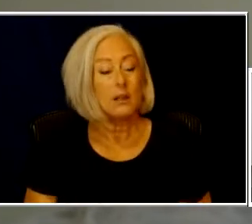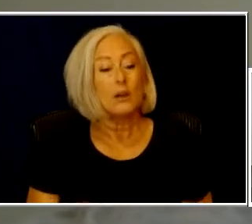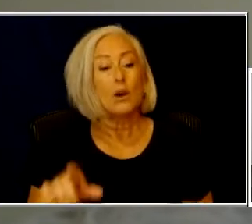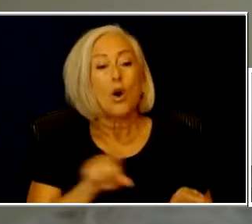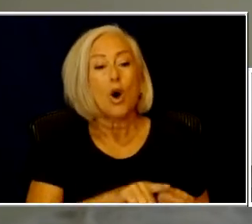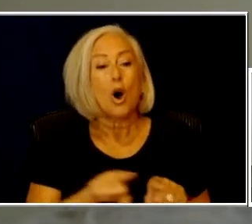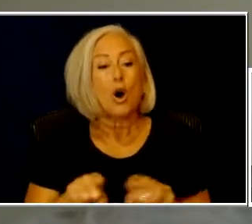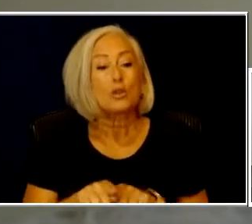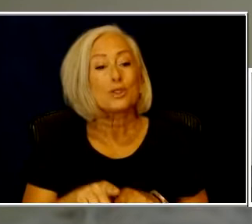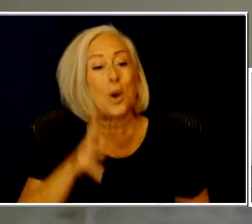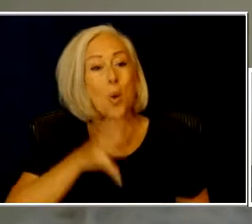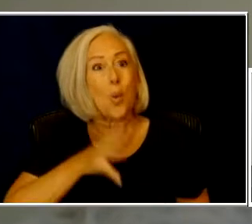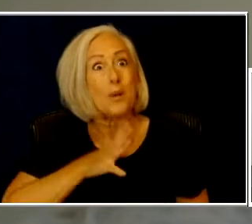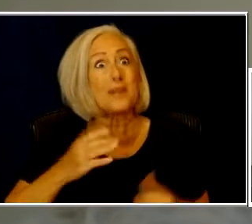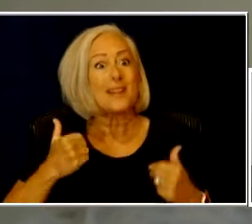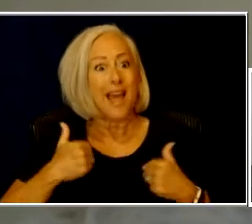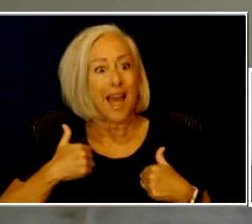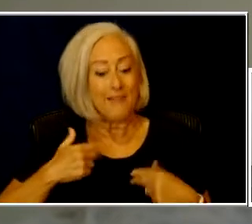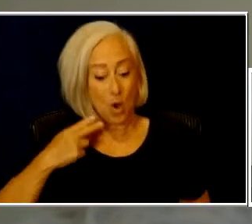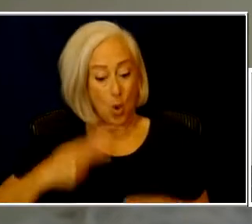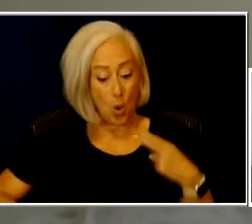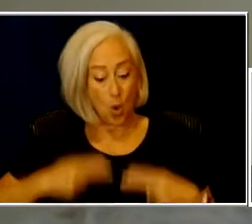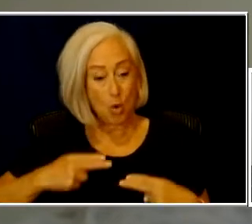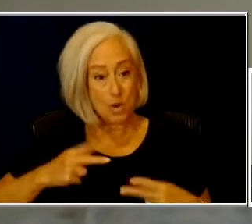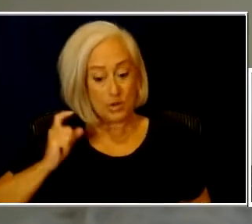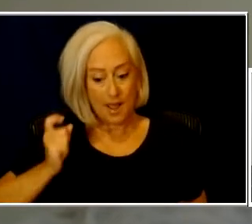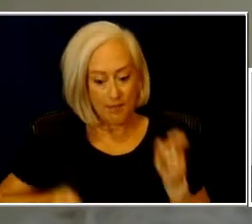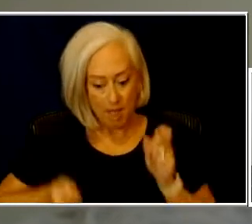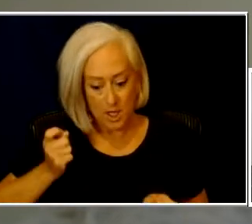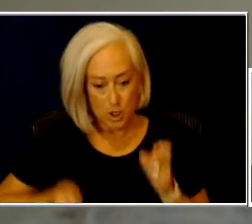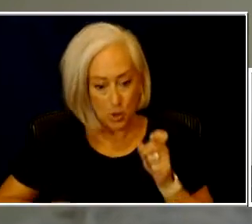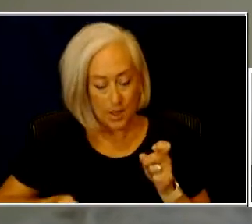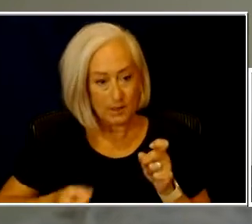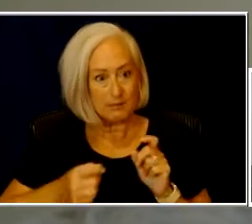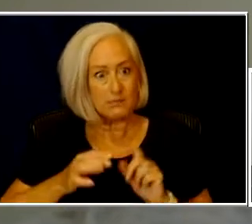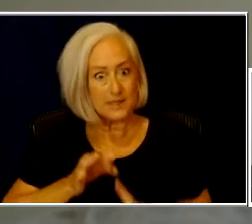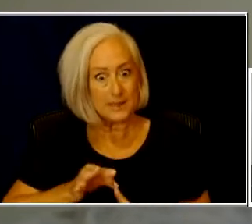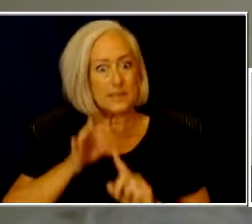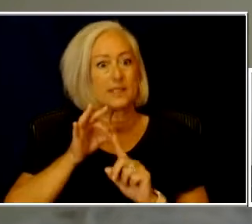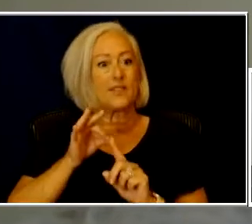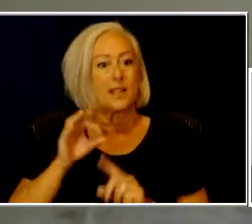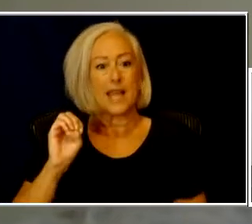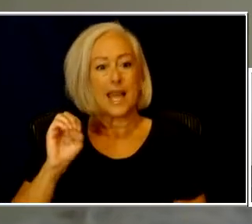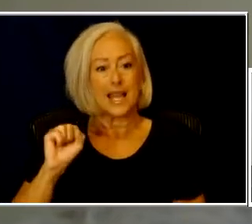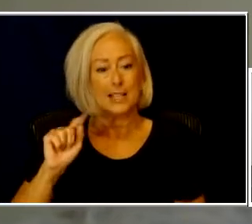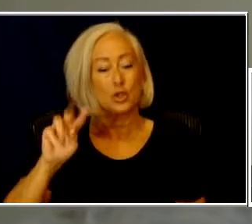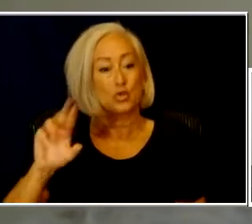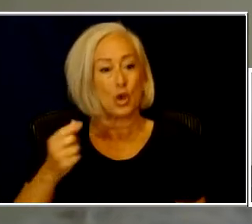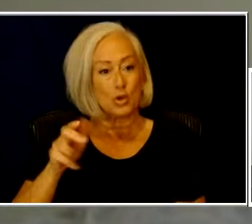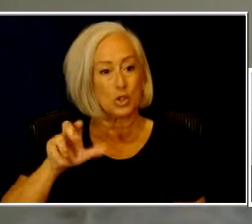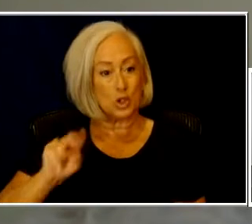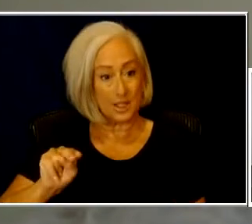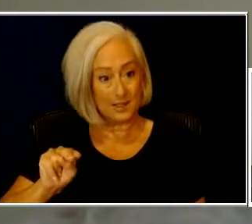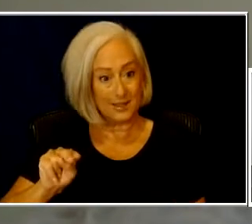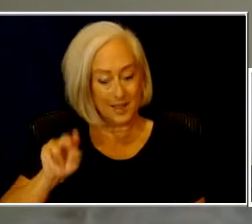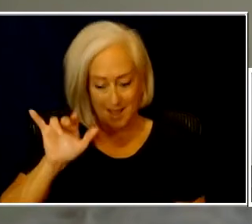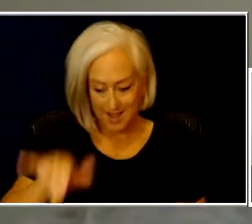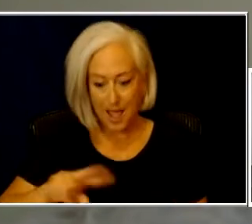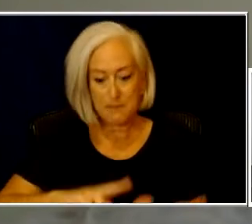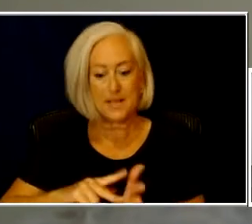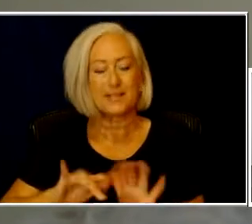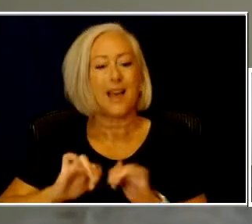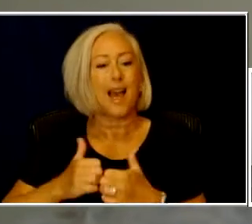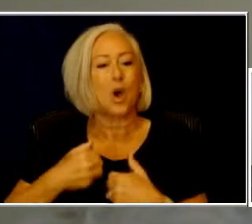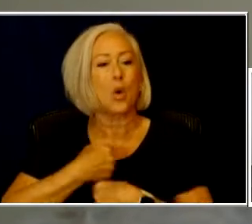fluctuating hormones, specifically estrogen. And so estrogen does impact how we produce serotonin. So for women, we are at higher risk of